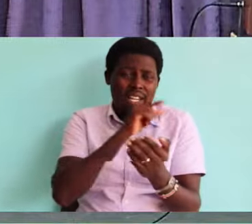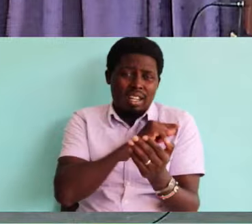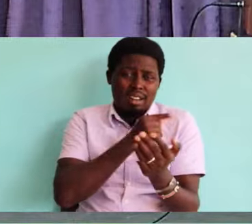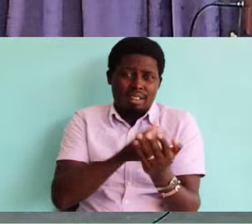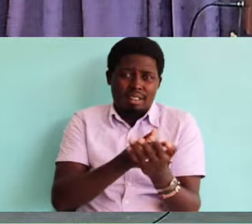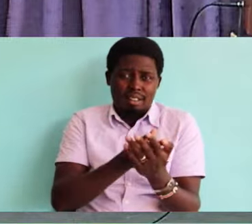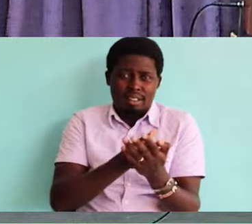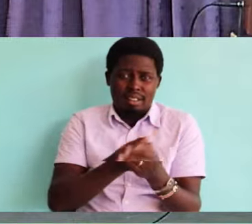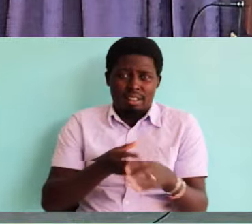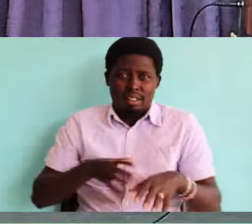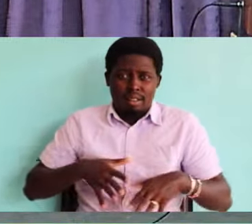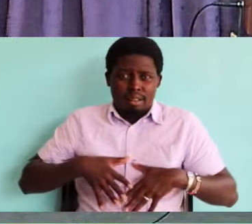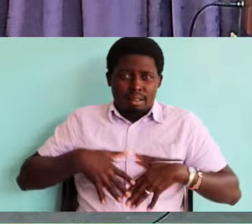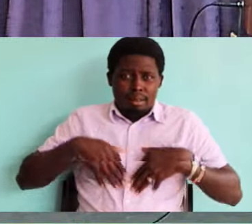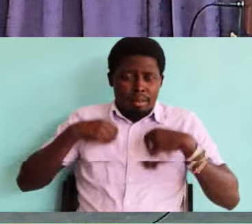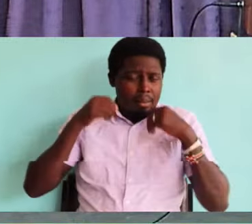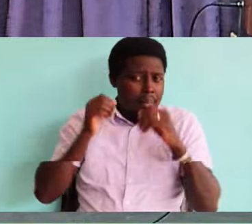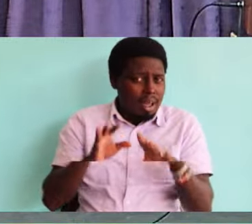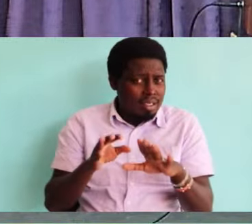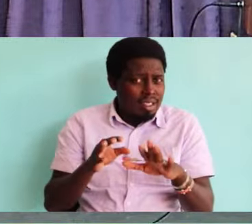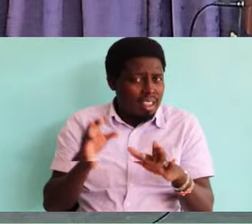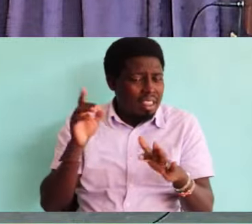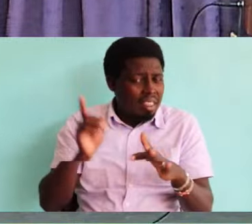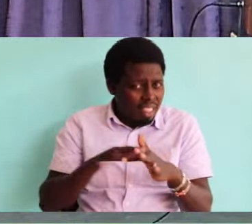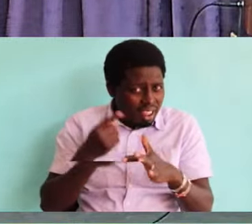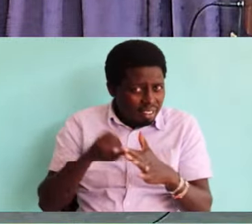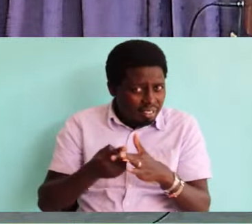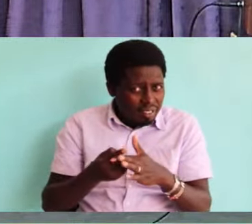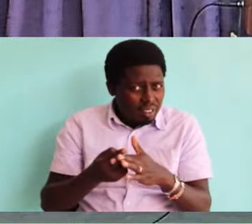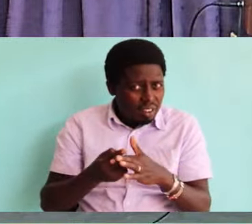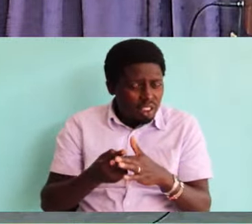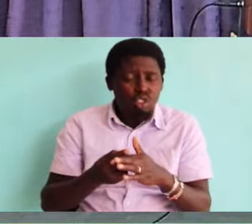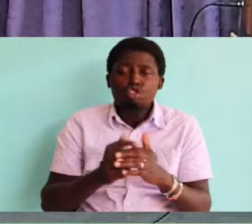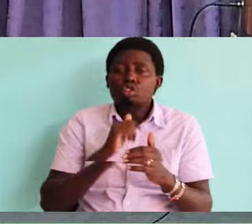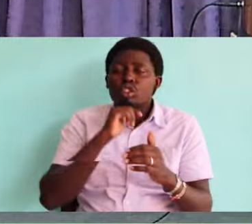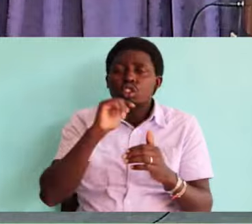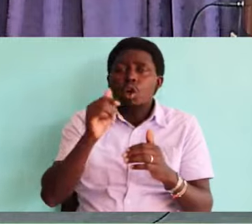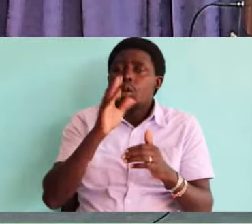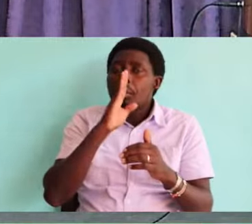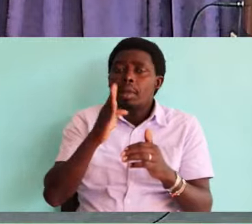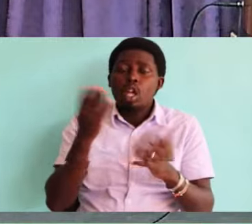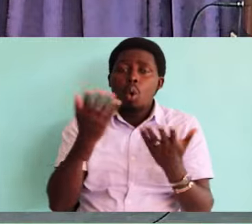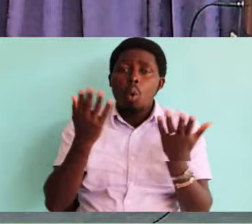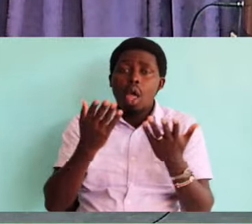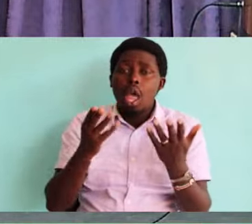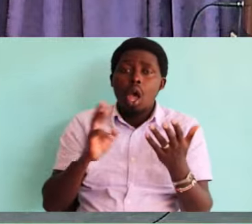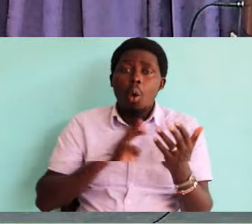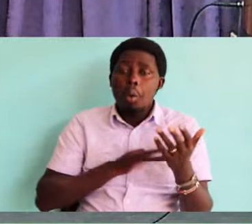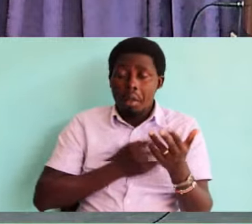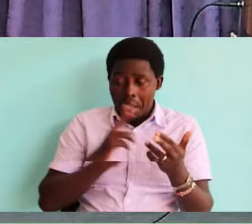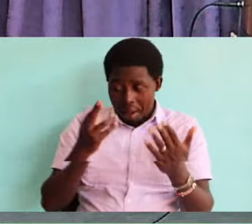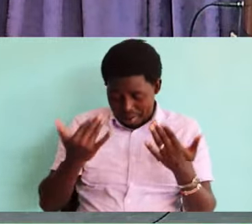shown us, then we would not be where we are. We would not